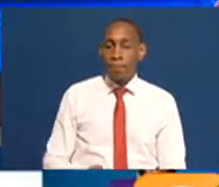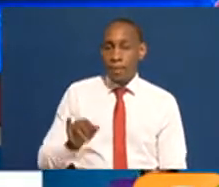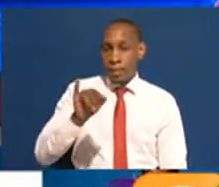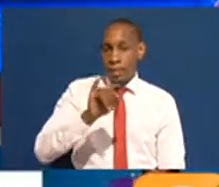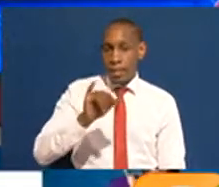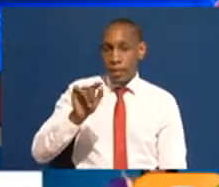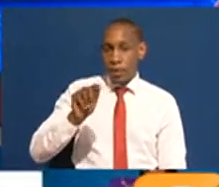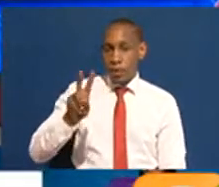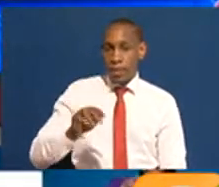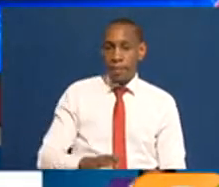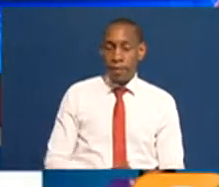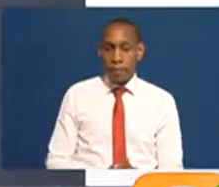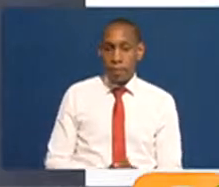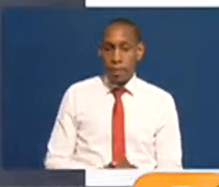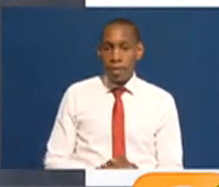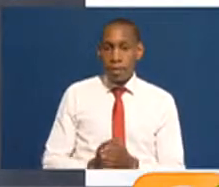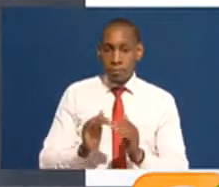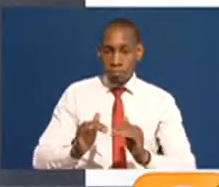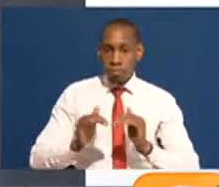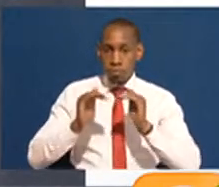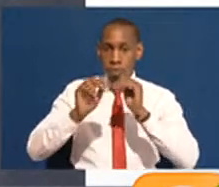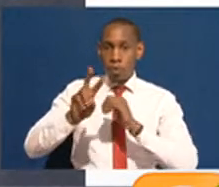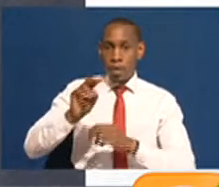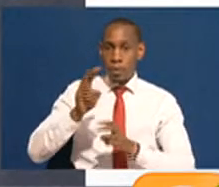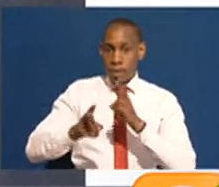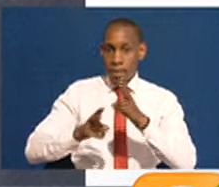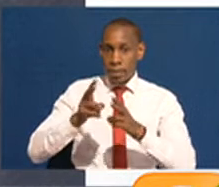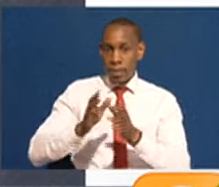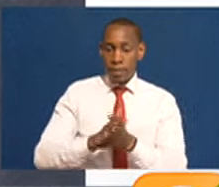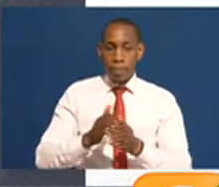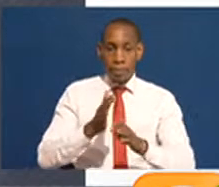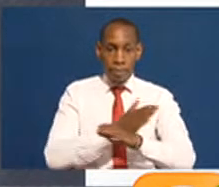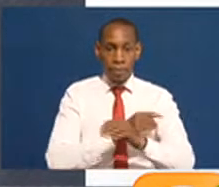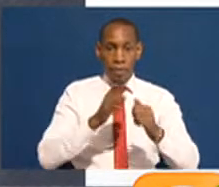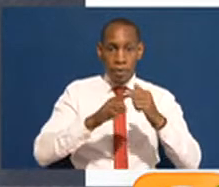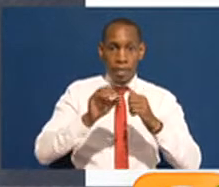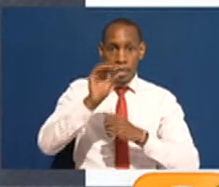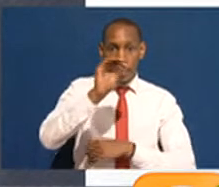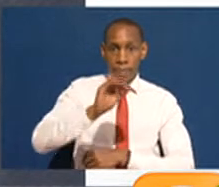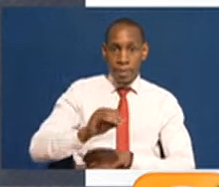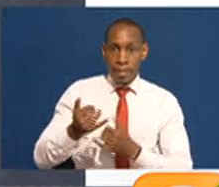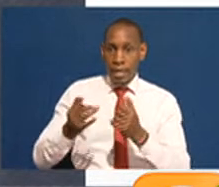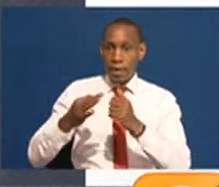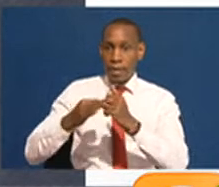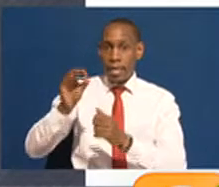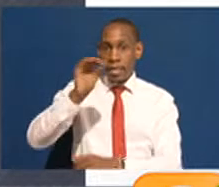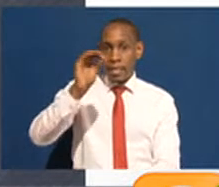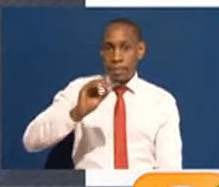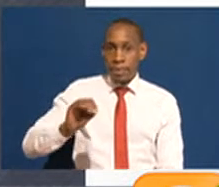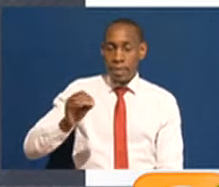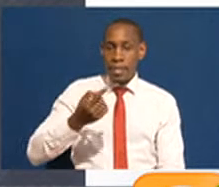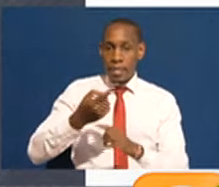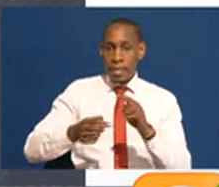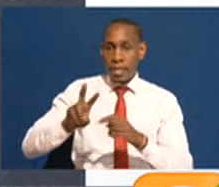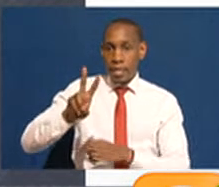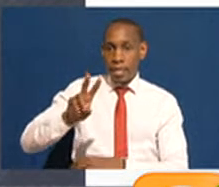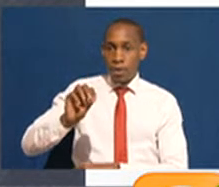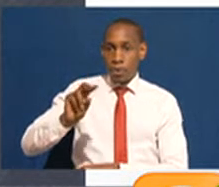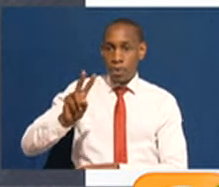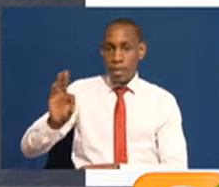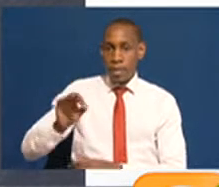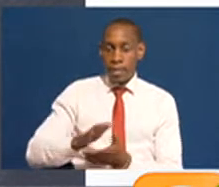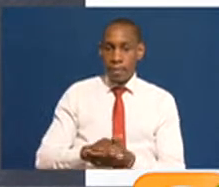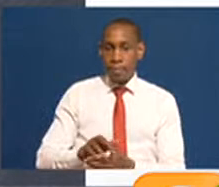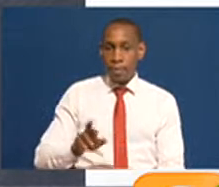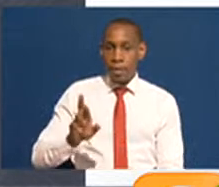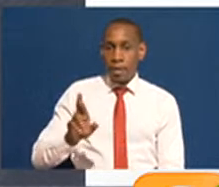Inoro TV registered some growth from 2022, where it was at 6% to 8% in 2023, while